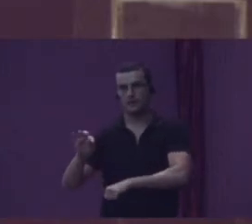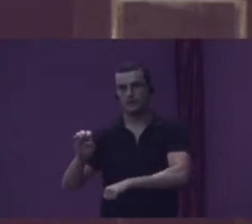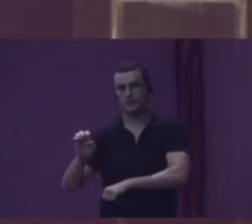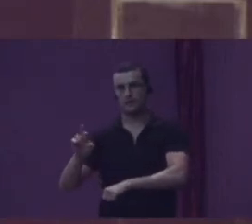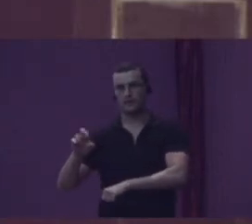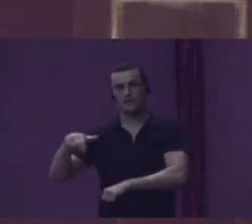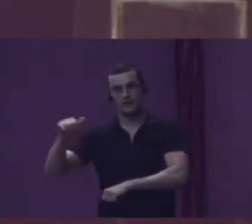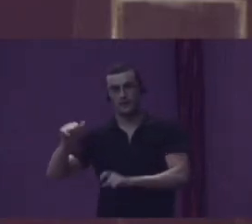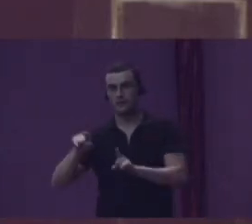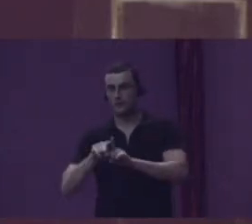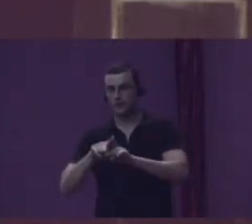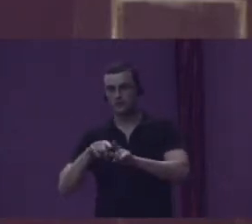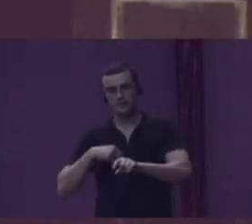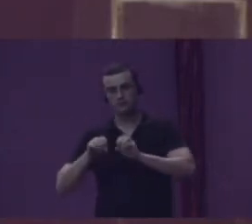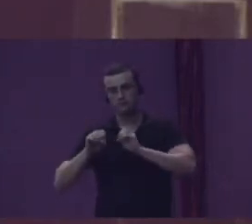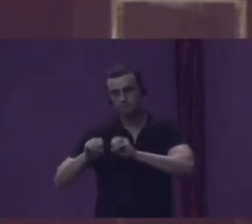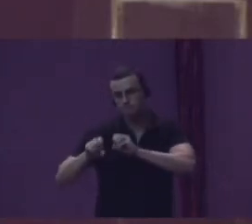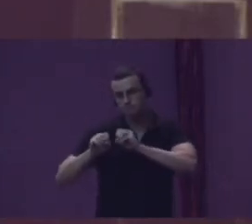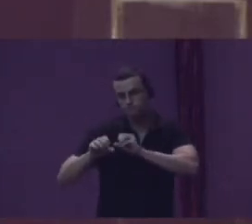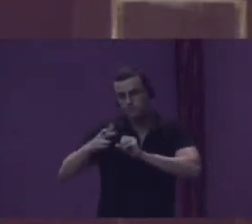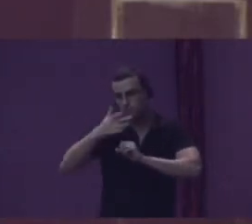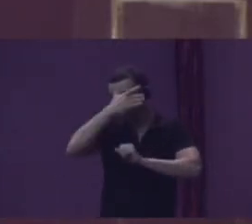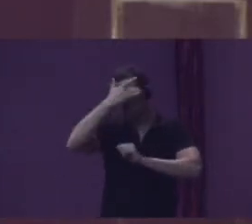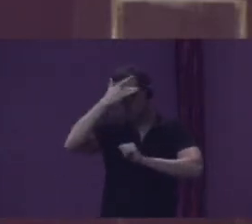community midwives.